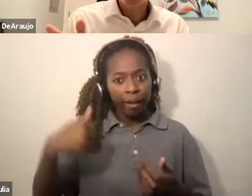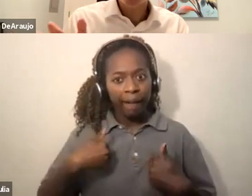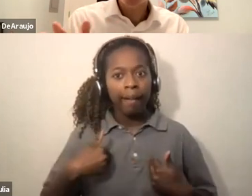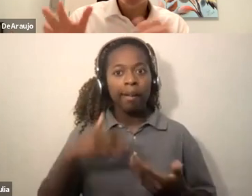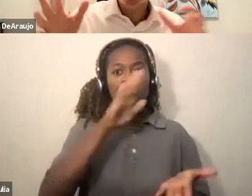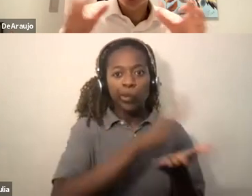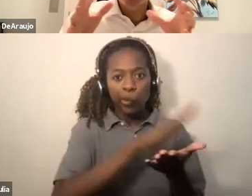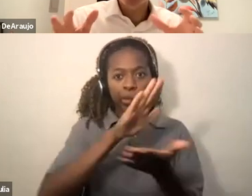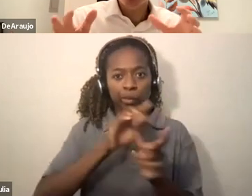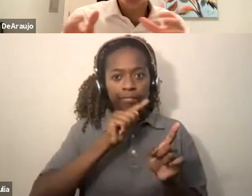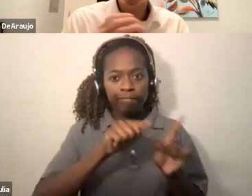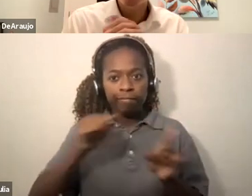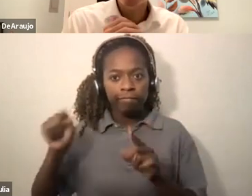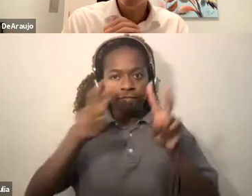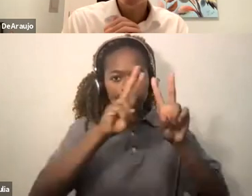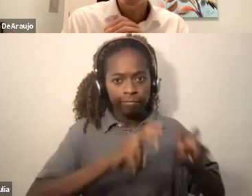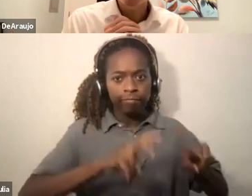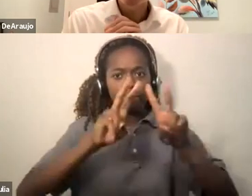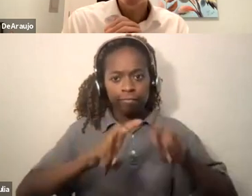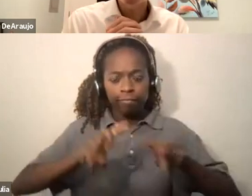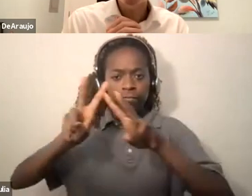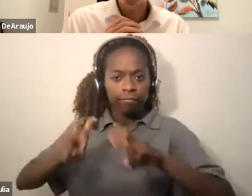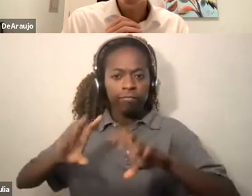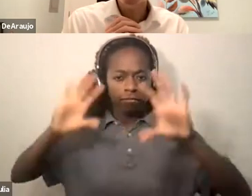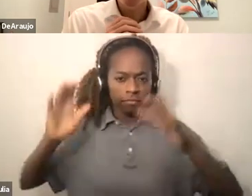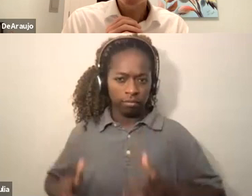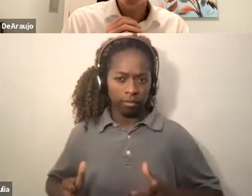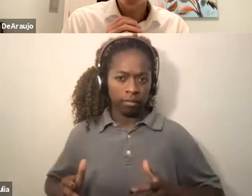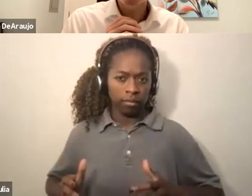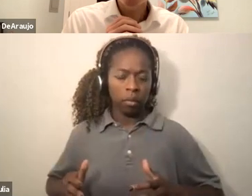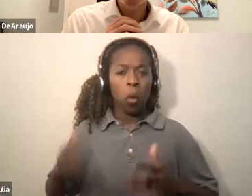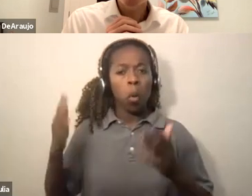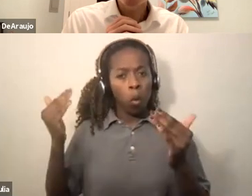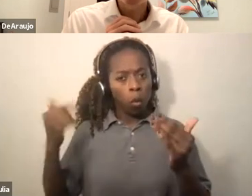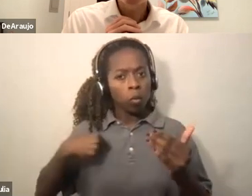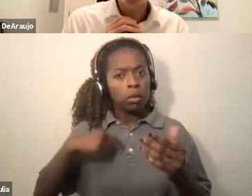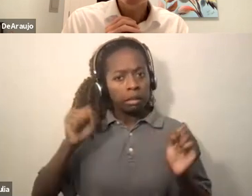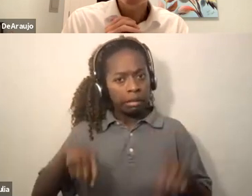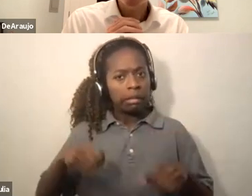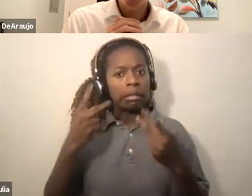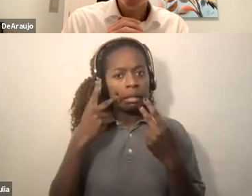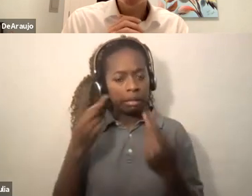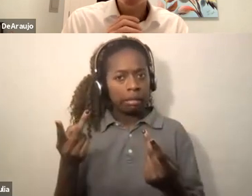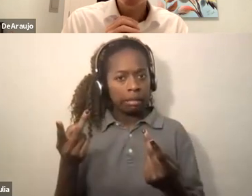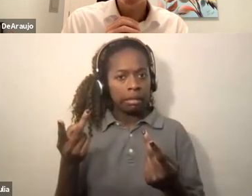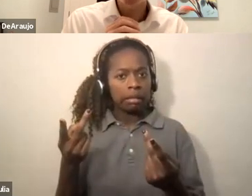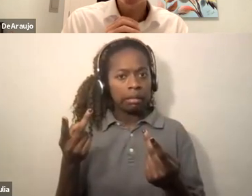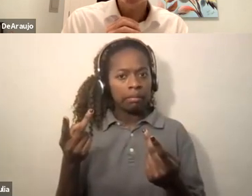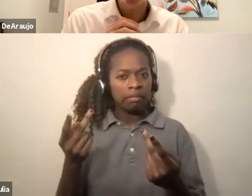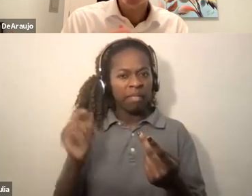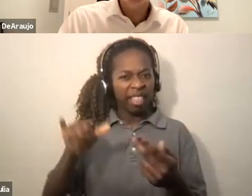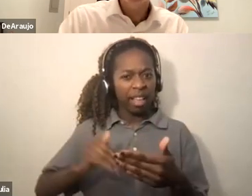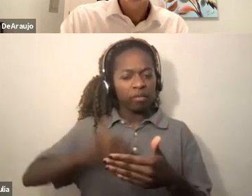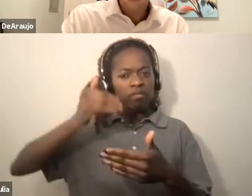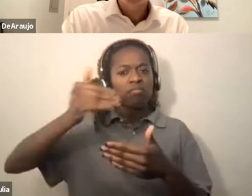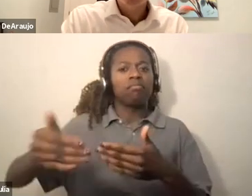resources are going so kind of categorize it that way and just hoping that we can see that um at a um at the next future meeting